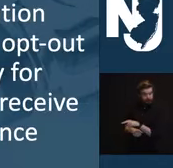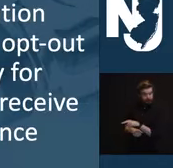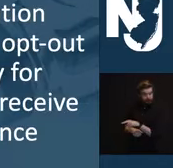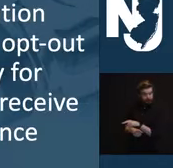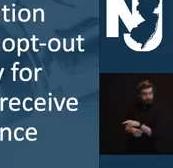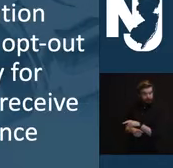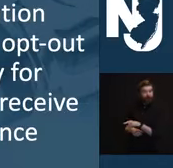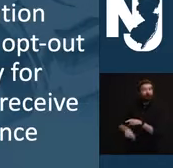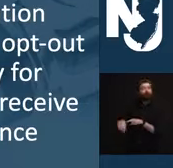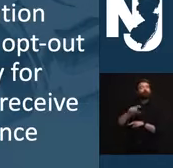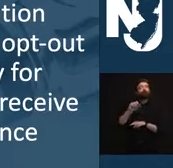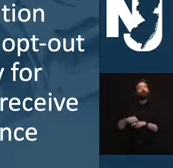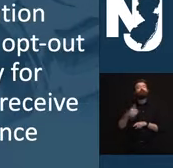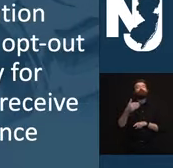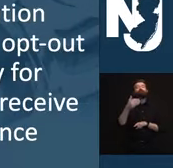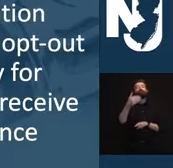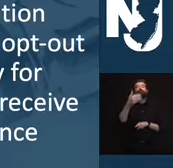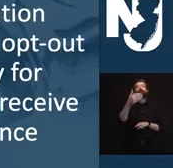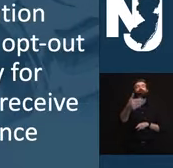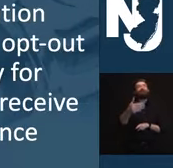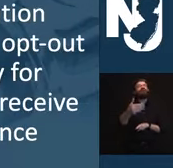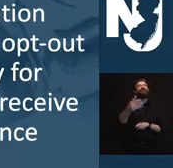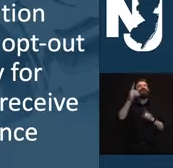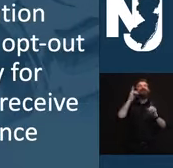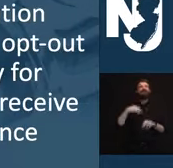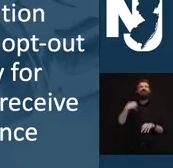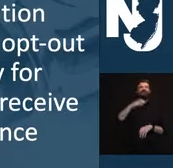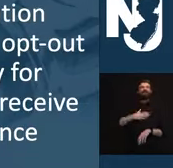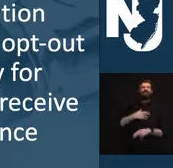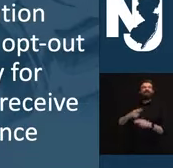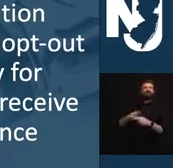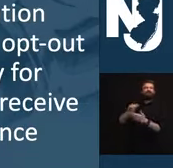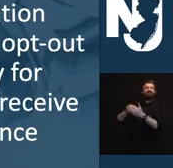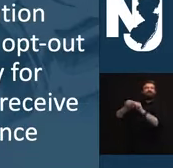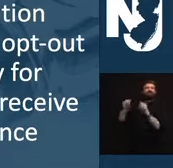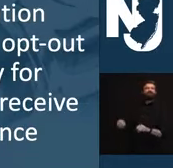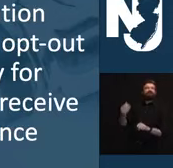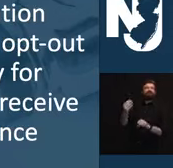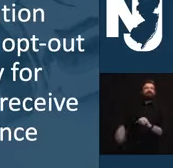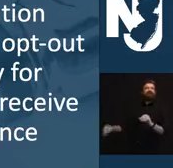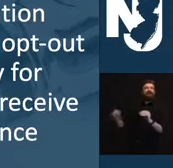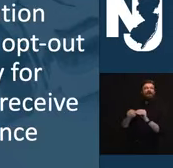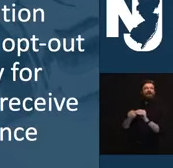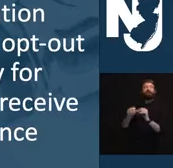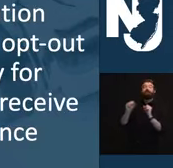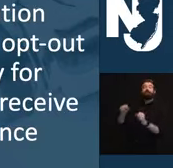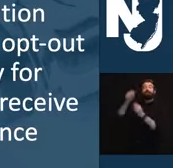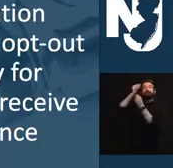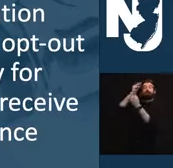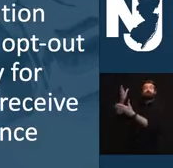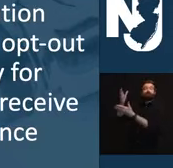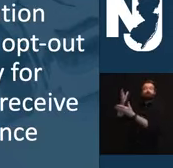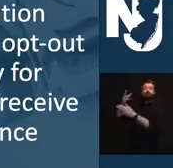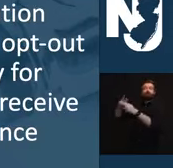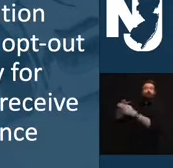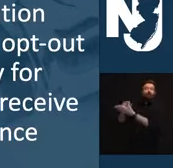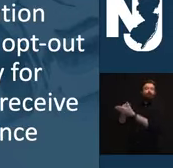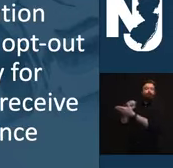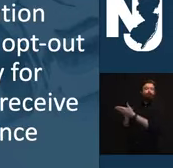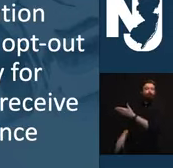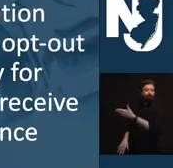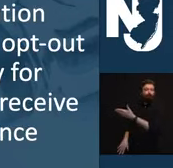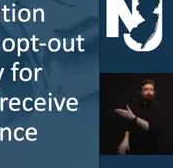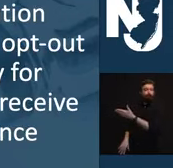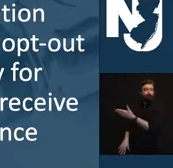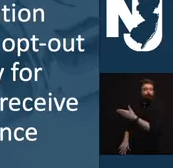withdraw from the system. Let me be perfectly clear, this order does not force anyone to receive the vaccine, although we